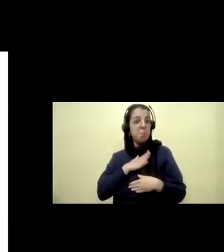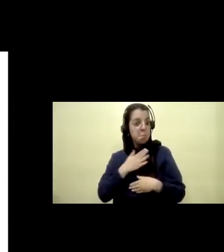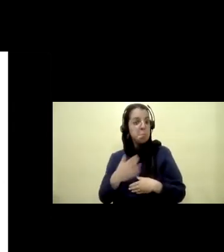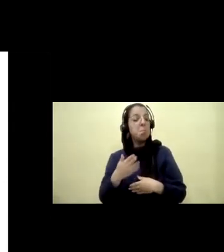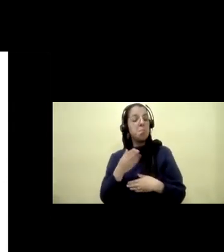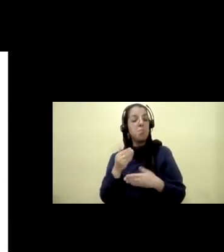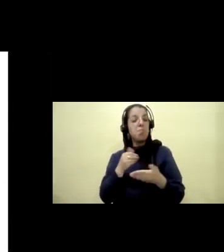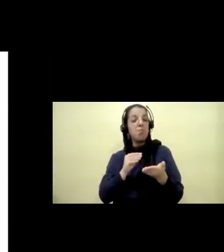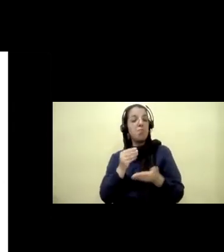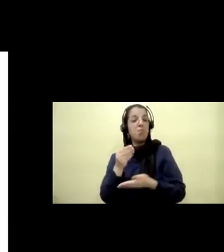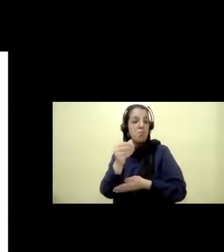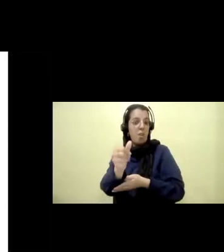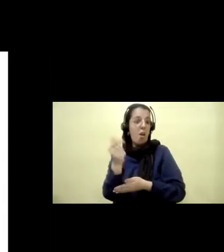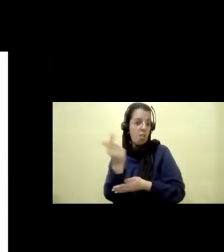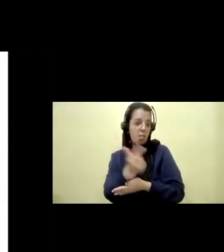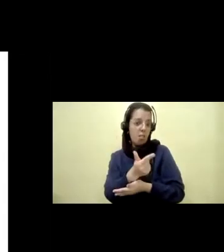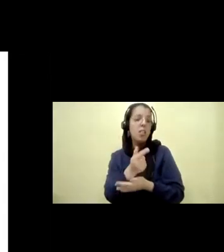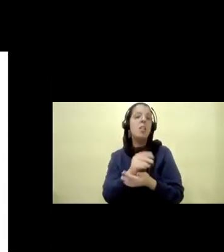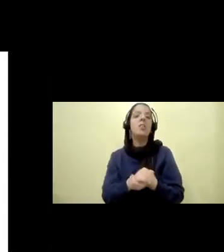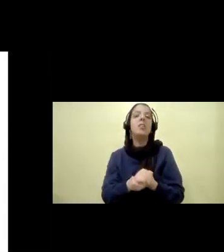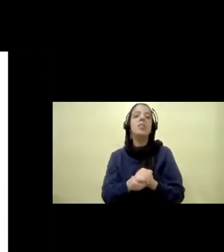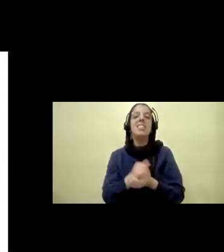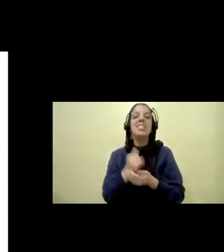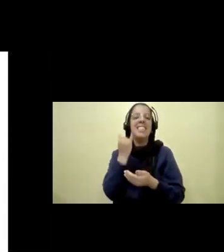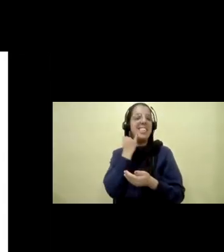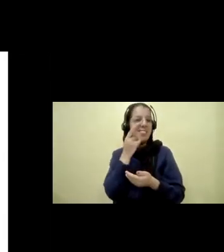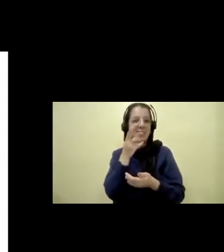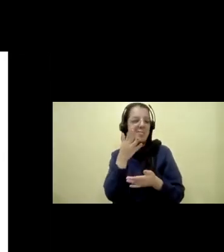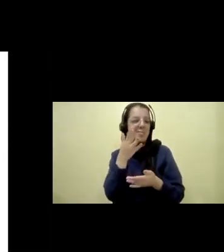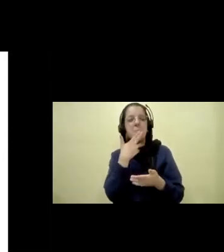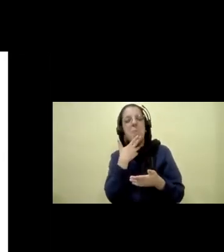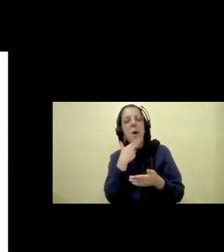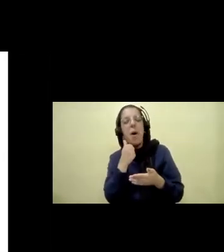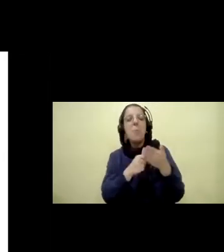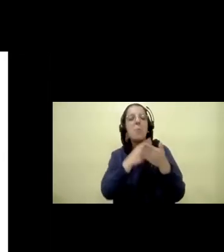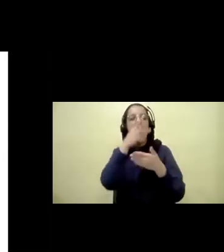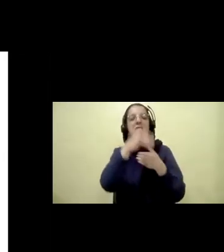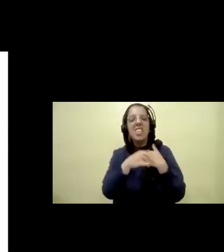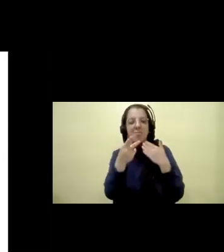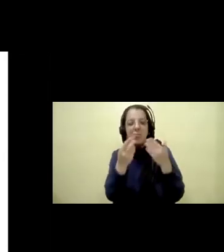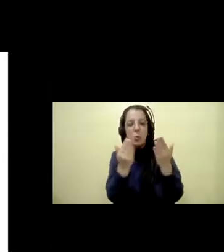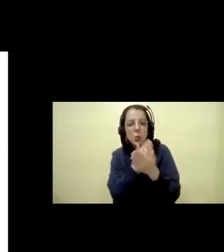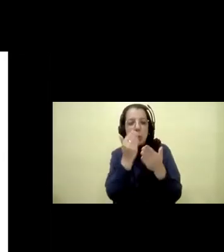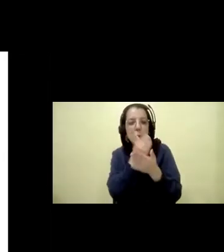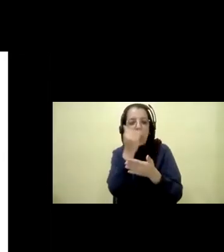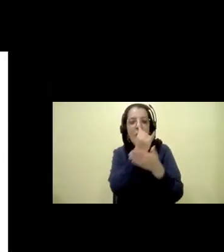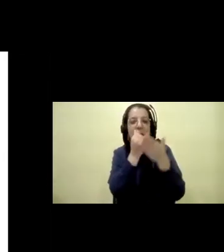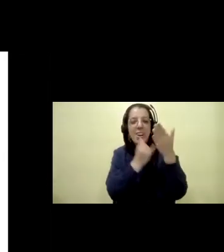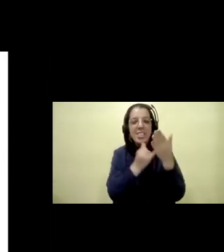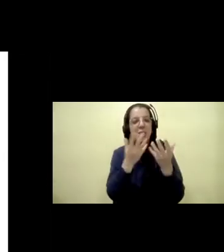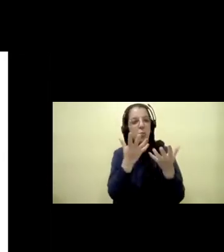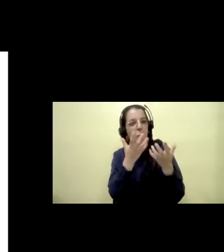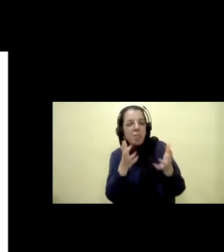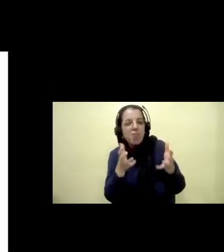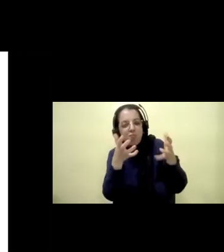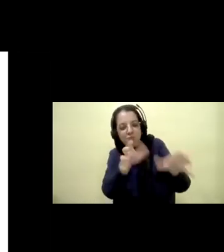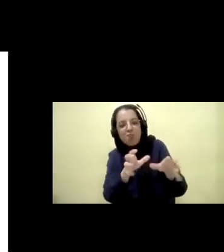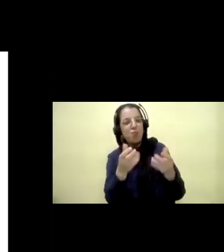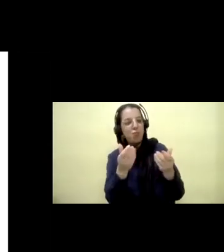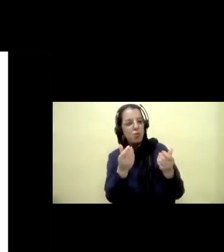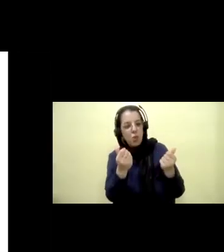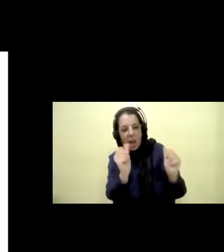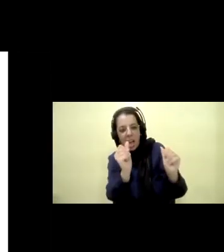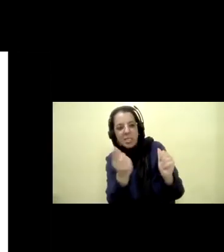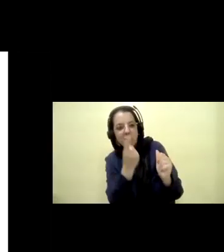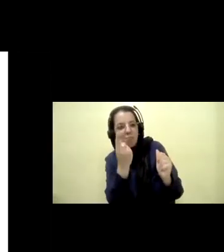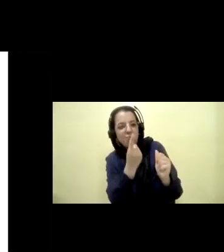totally okay. And if you have an idea for just quite a small project, maybe you're an emerging artist and you just want to give yourself a chance to test something out, maybe you only